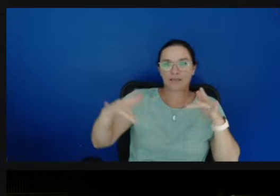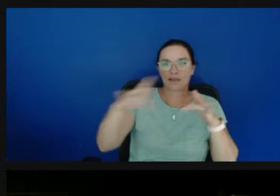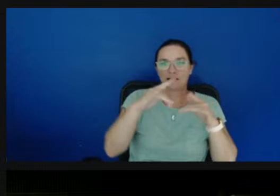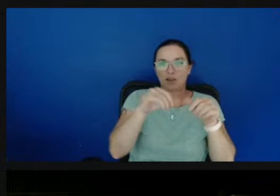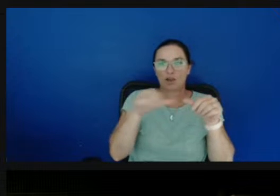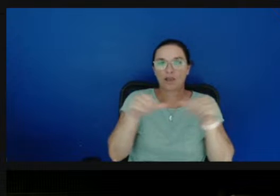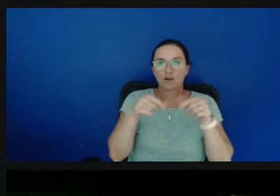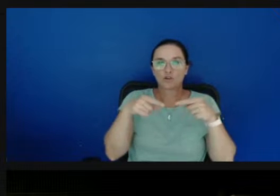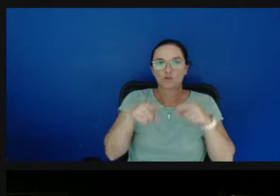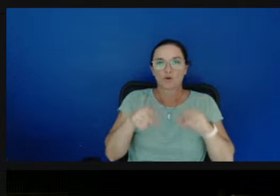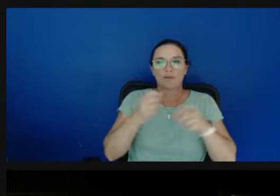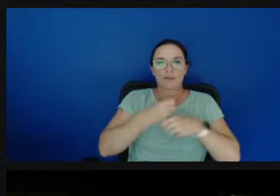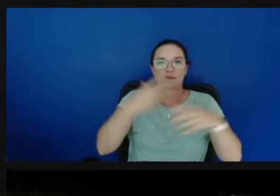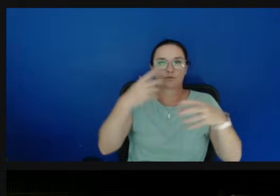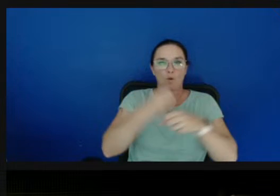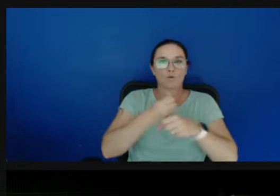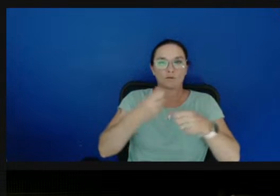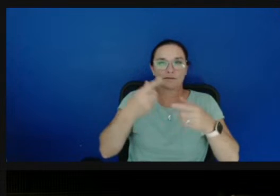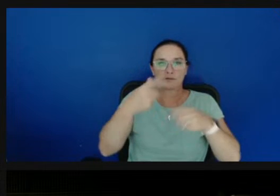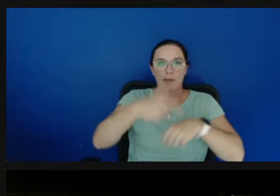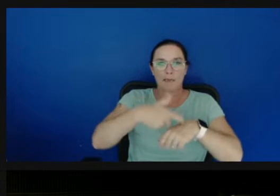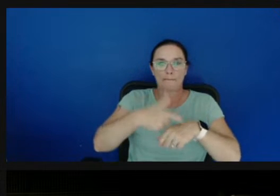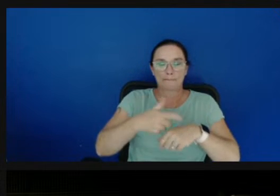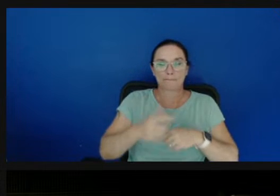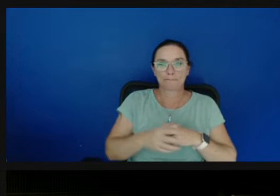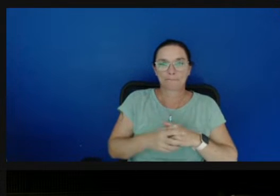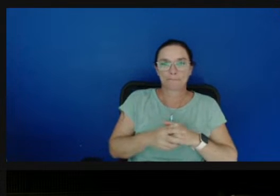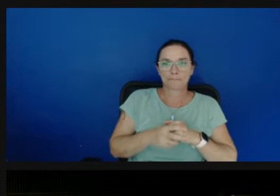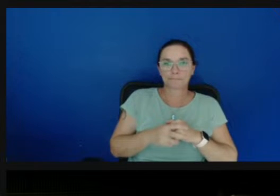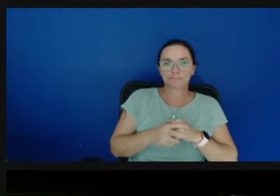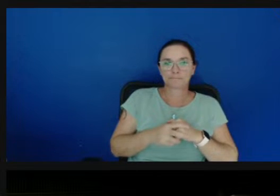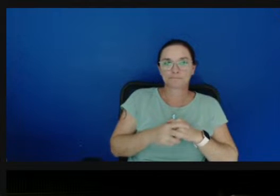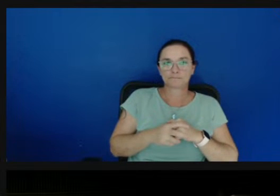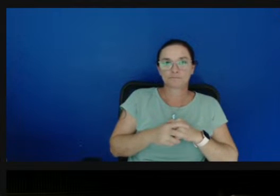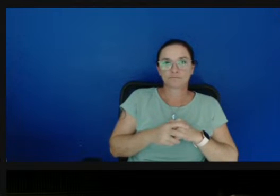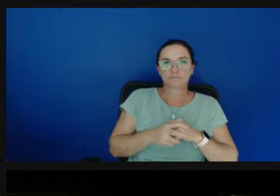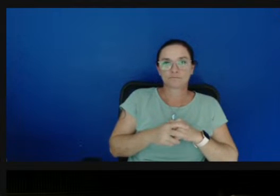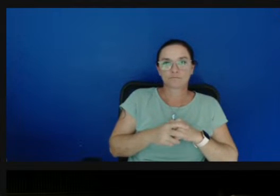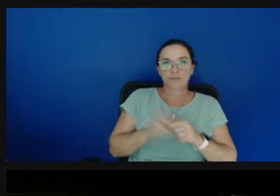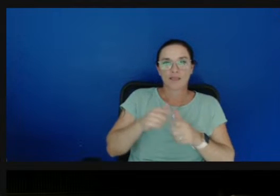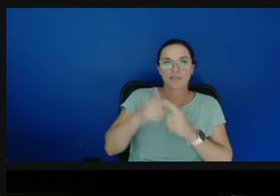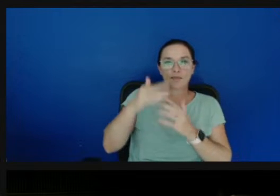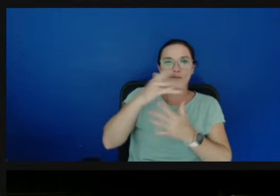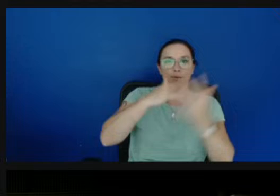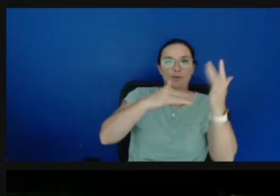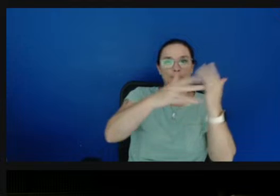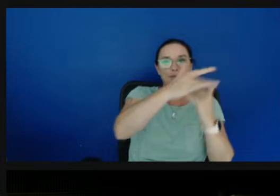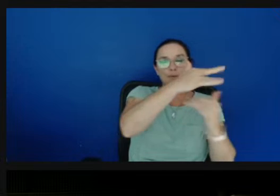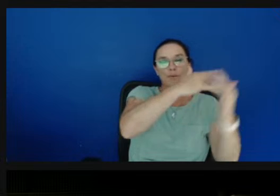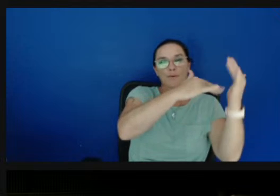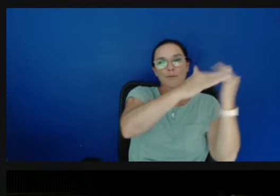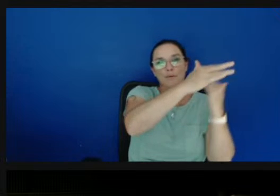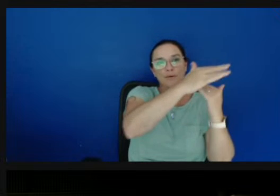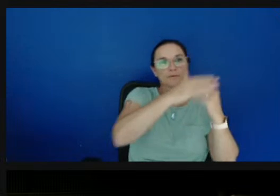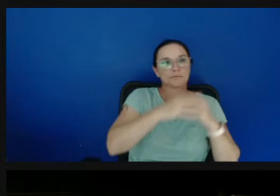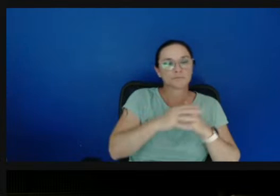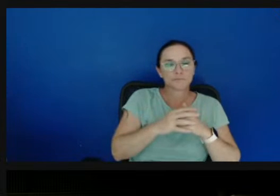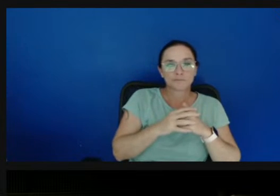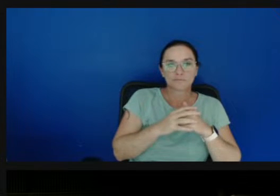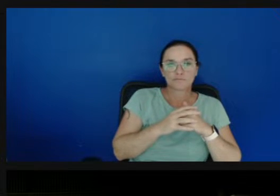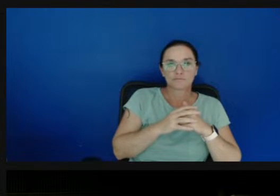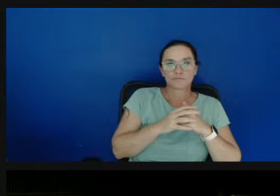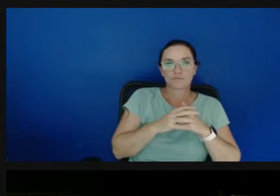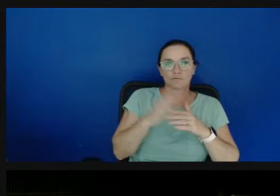that explosive phase, all these loose boulders through there, and with a plume passively degassing here in the background in between